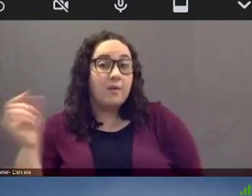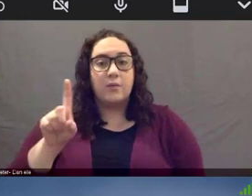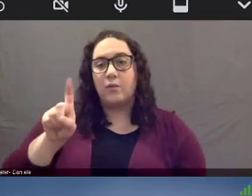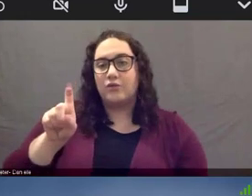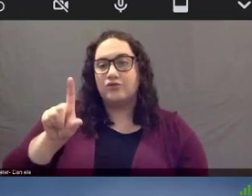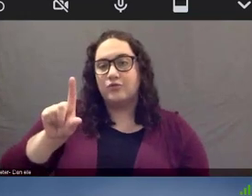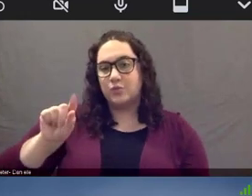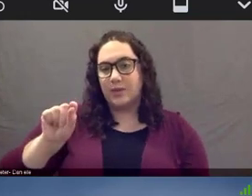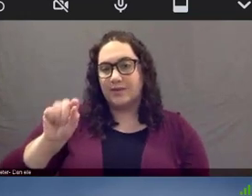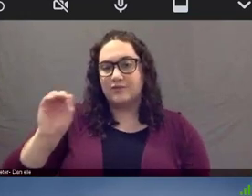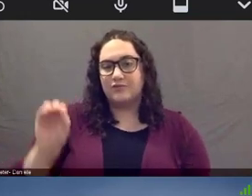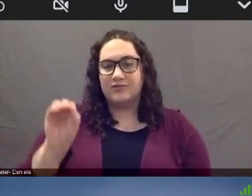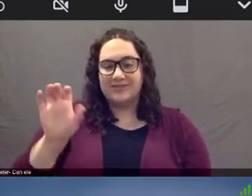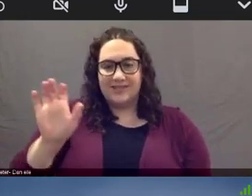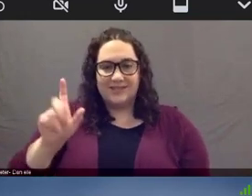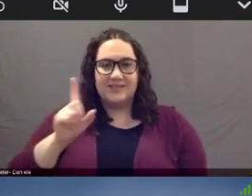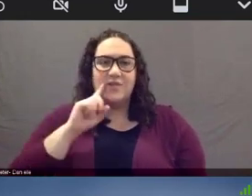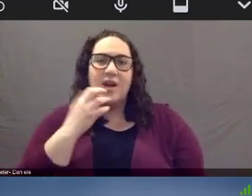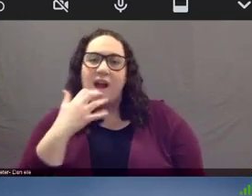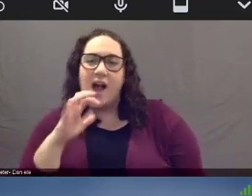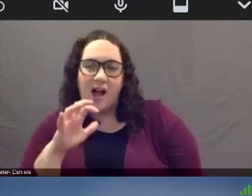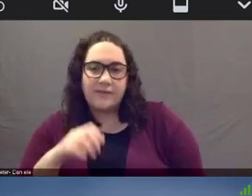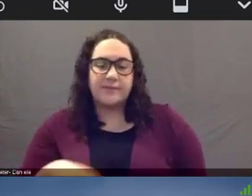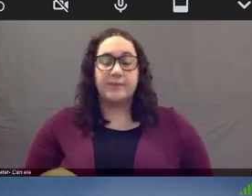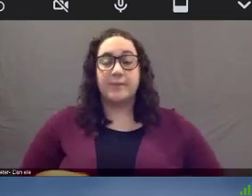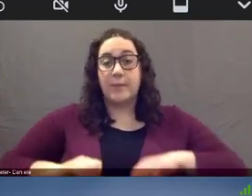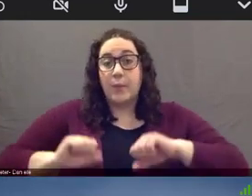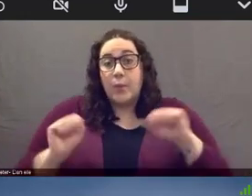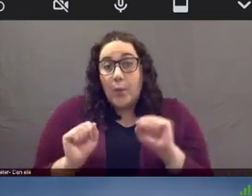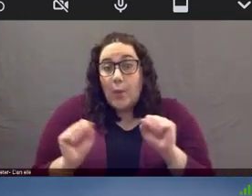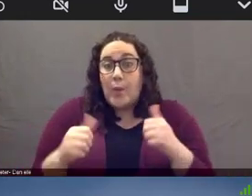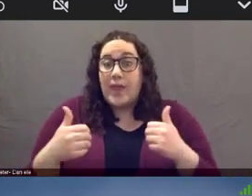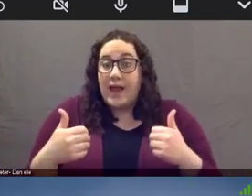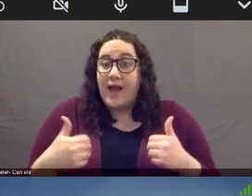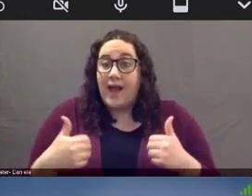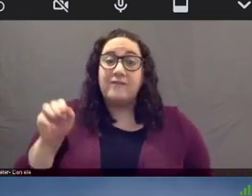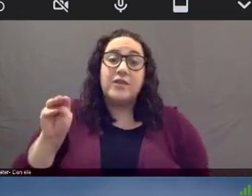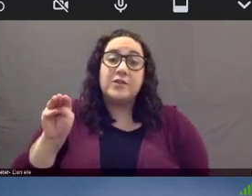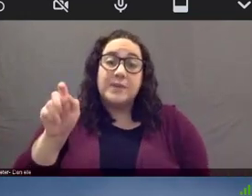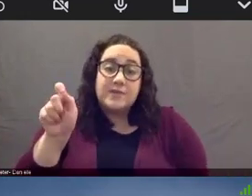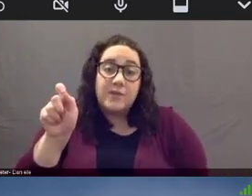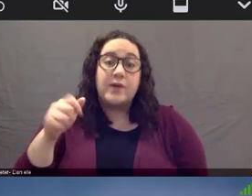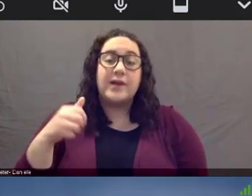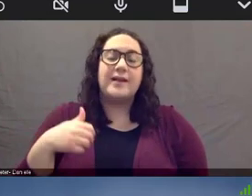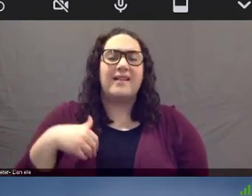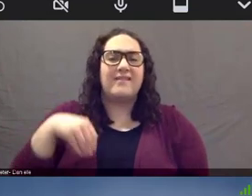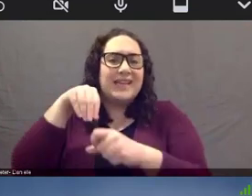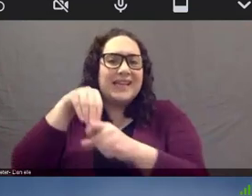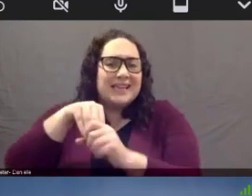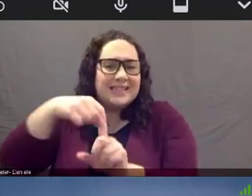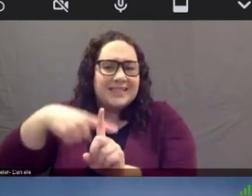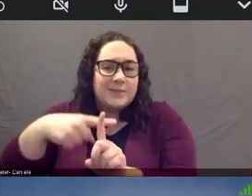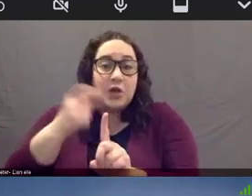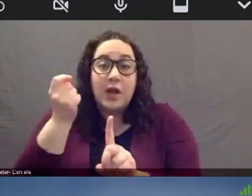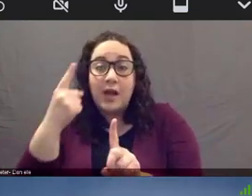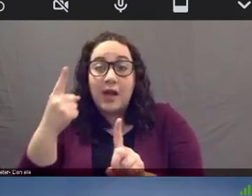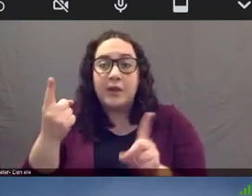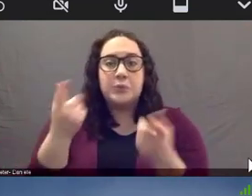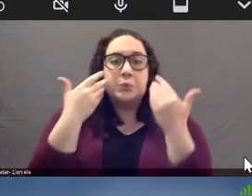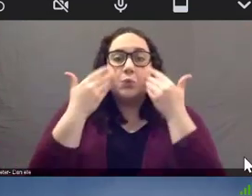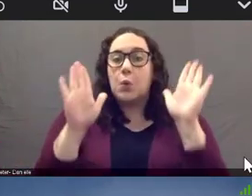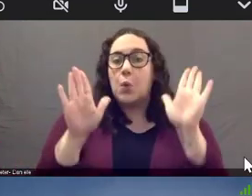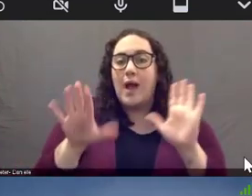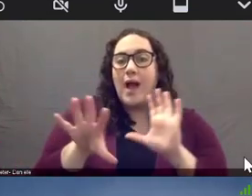fluid, the mass flow rate, and the inlet temperature, but we don't know the outlet temperature. So here, we want to use the